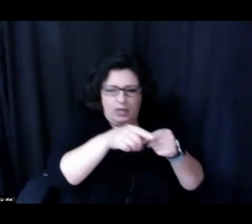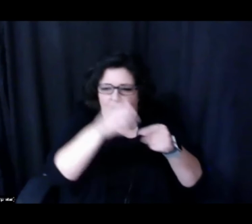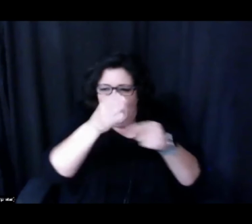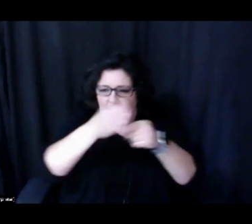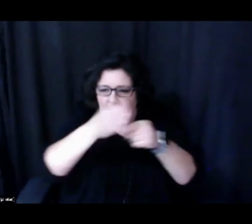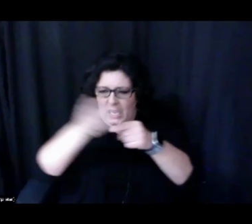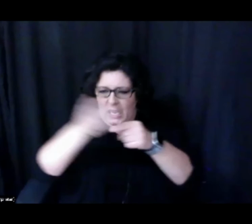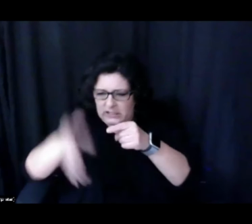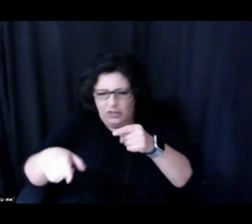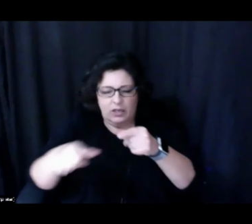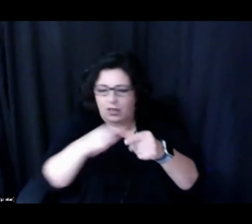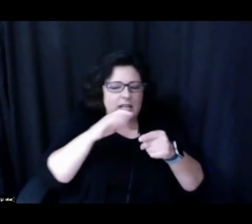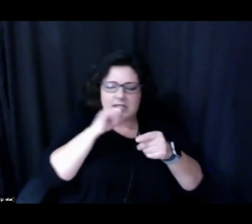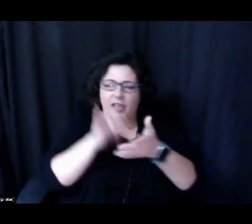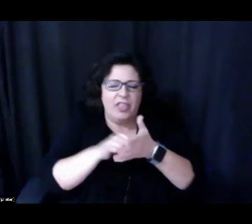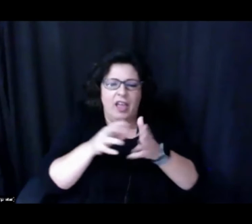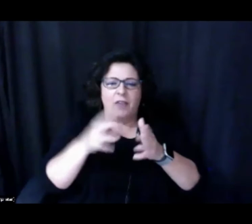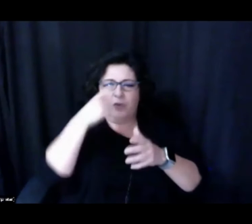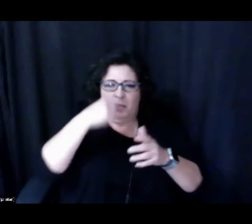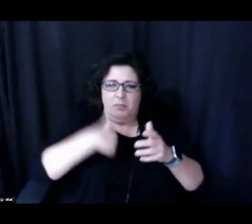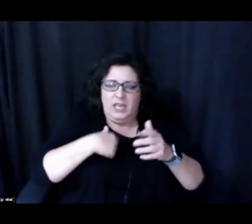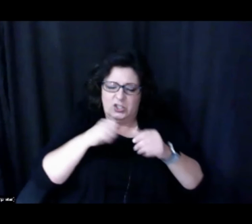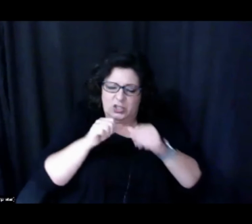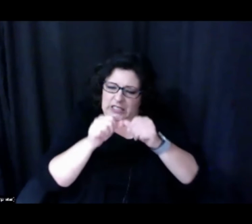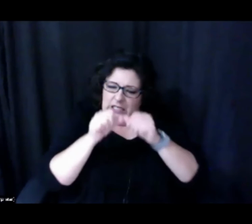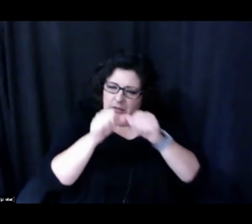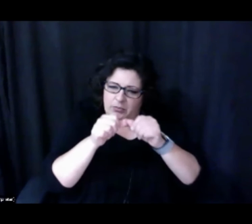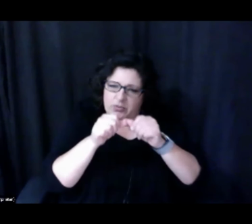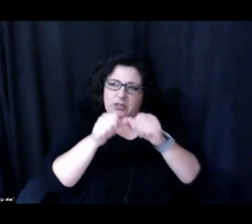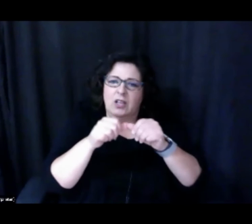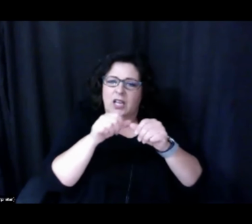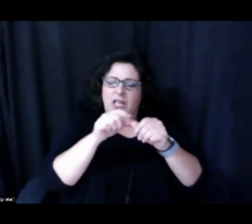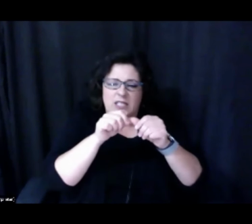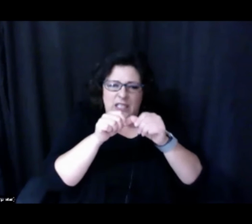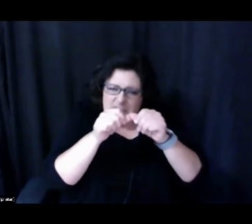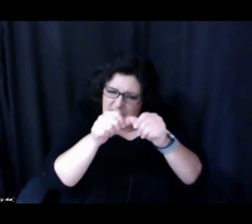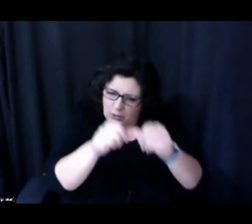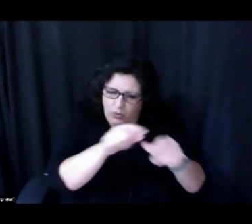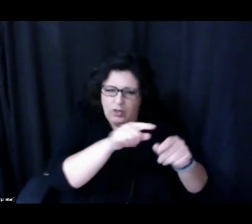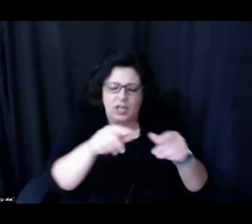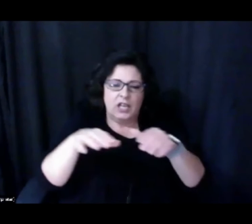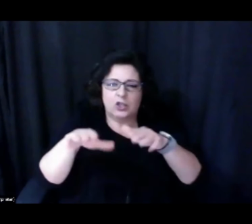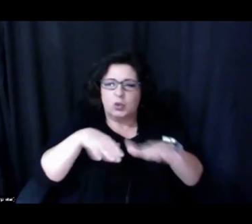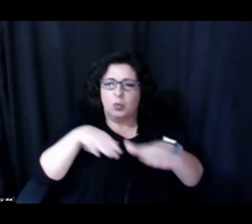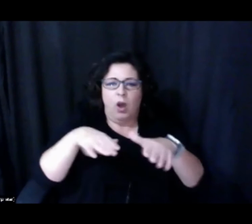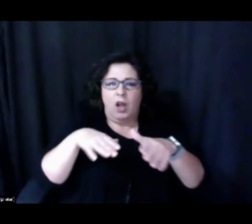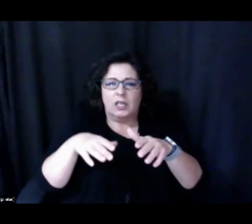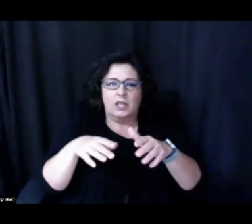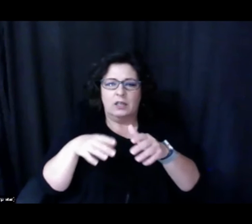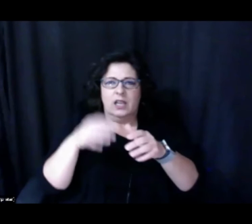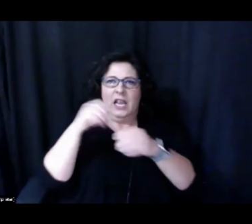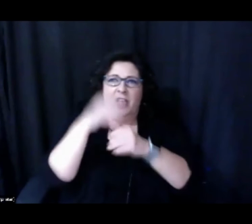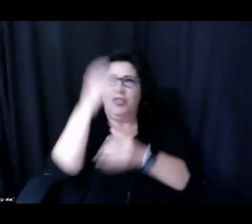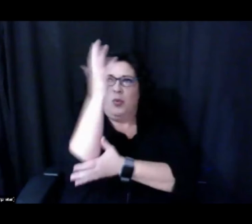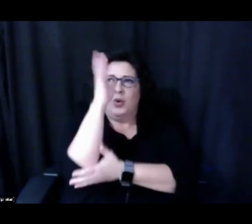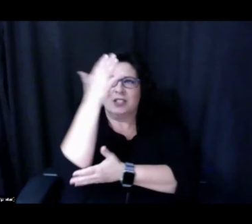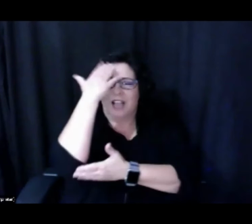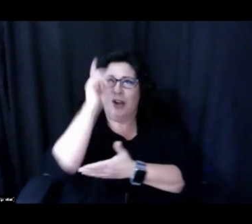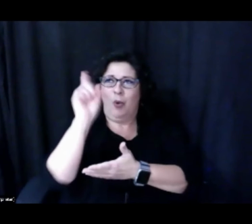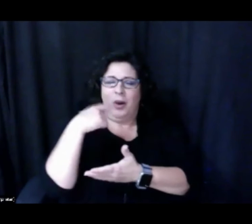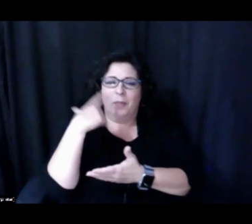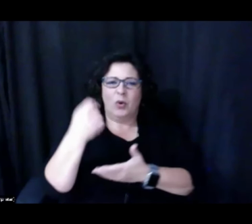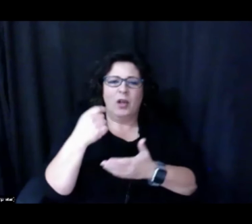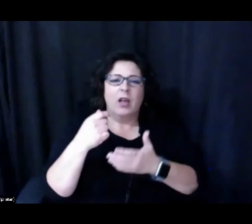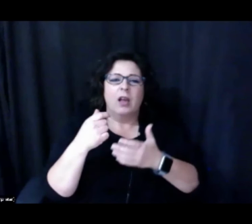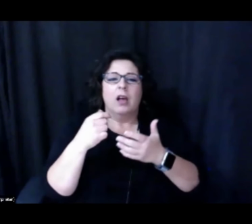and it's not that. It, for me, just keeps going. It's a continuing line. It's just walking straight in the woods and not really knowing where I'm going. I think a lot of people kind of